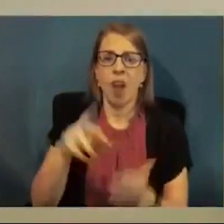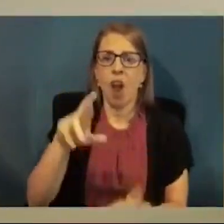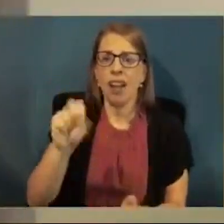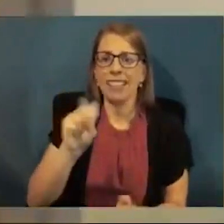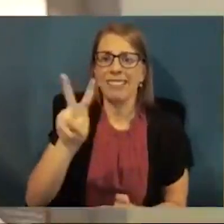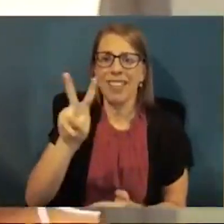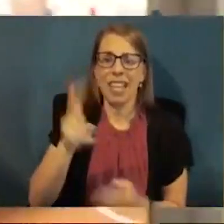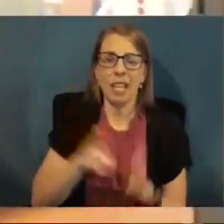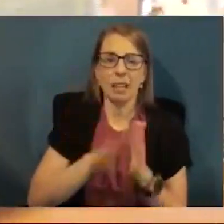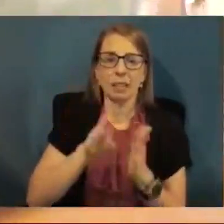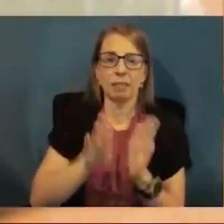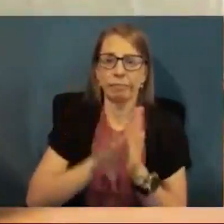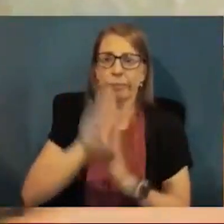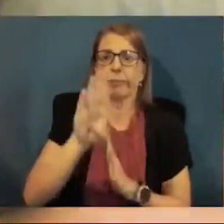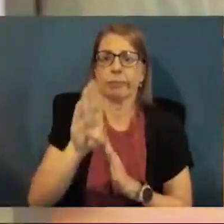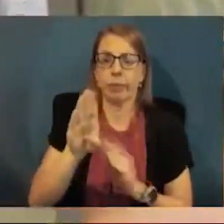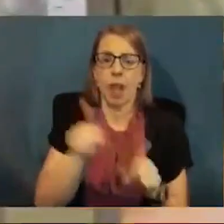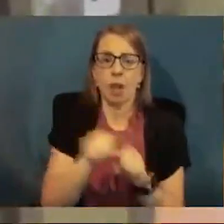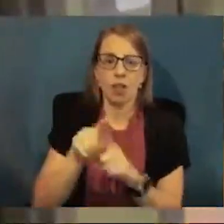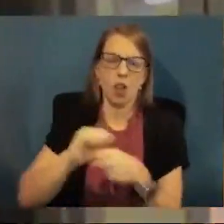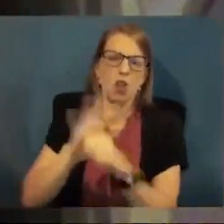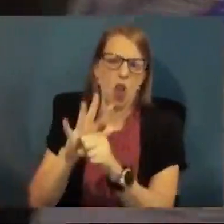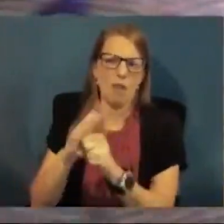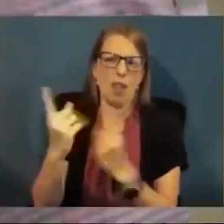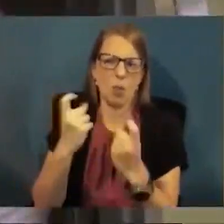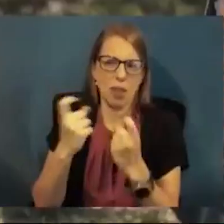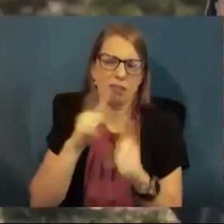course, we're going to talk COVID. We'll take your COVID questions as kids hit the